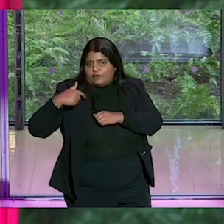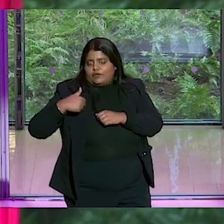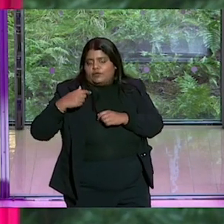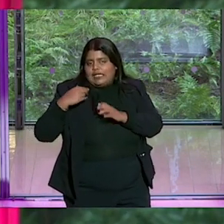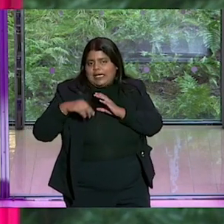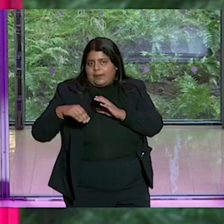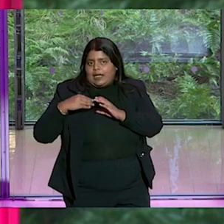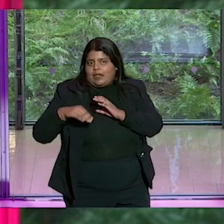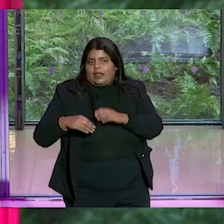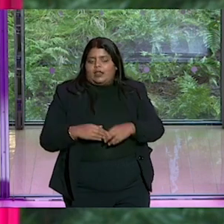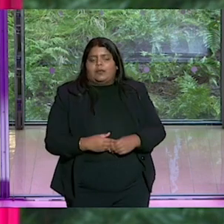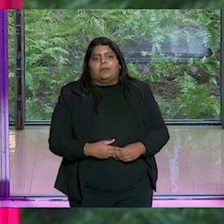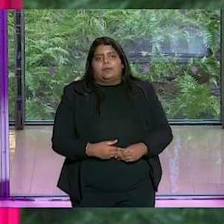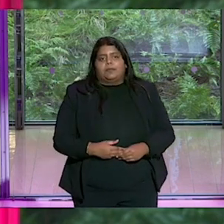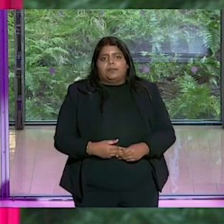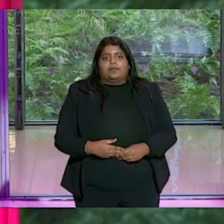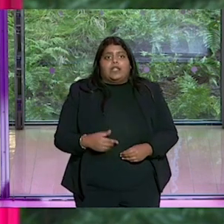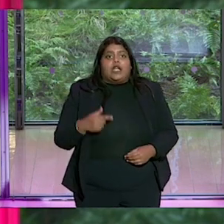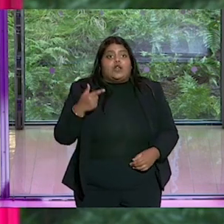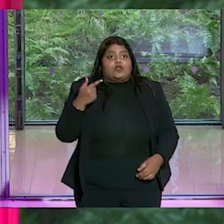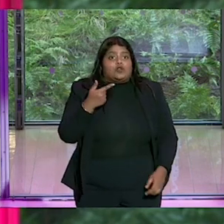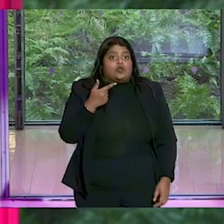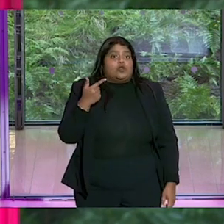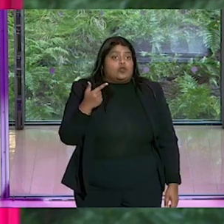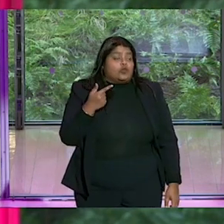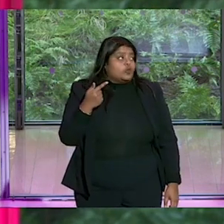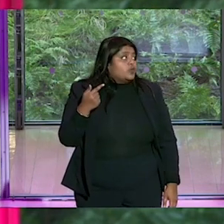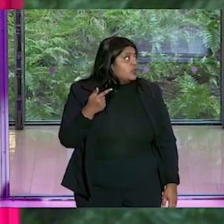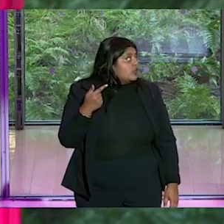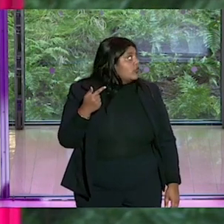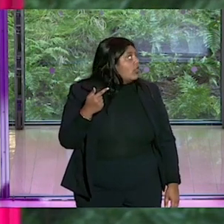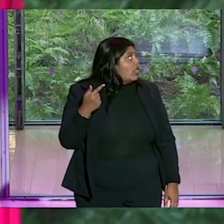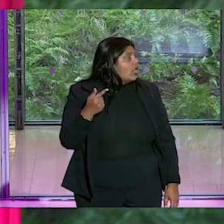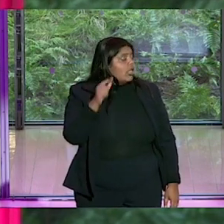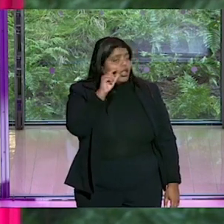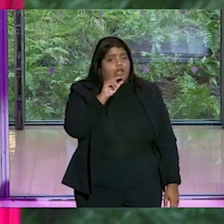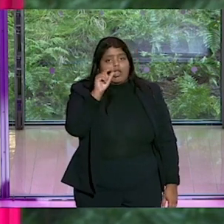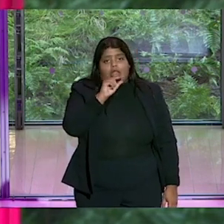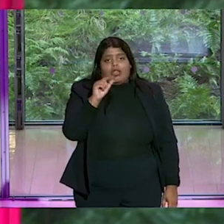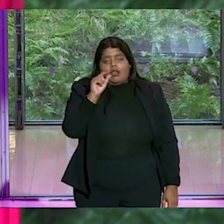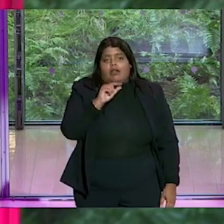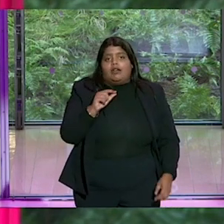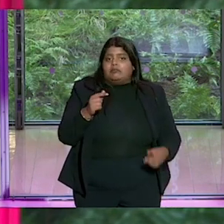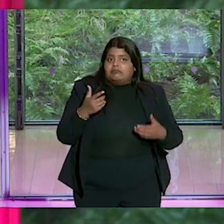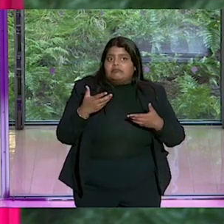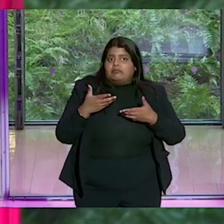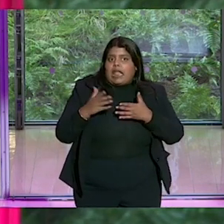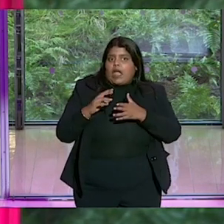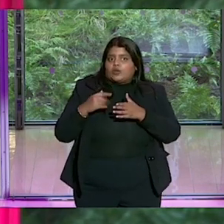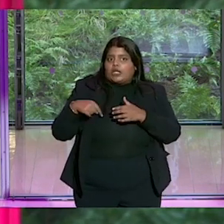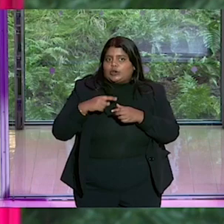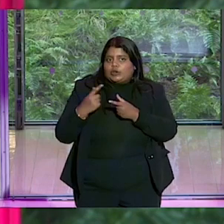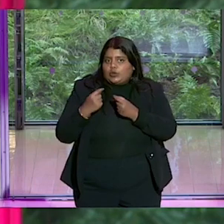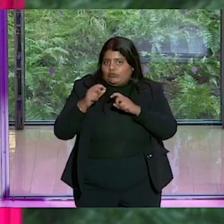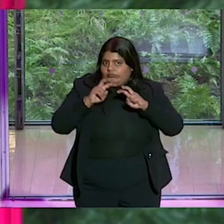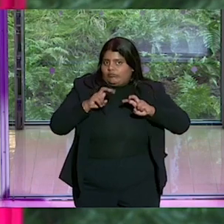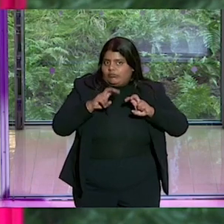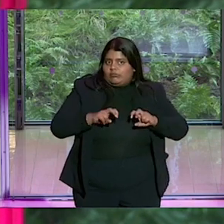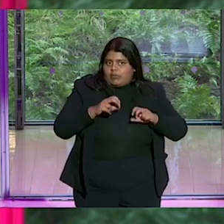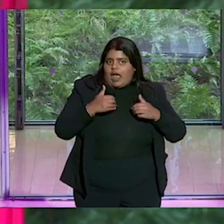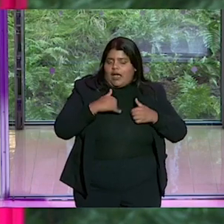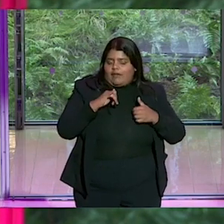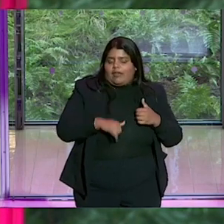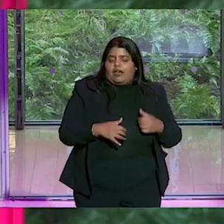Google's data-driven attribution model allows us to do that, and that data lives in a slightly different report. But here you